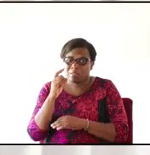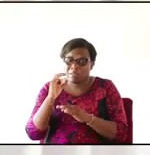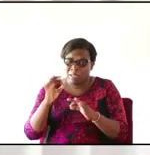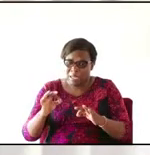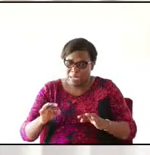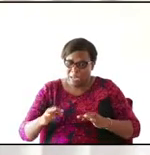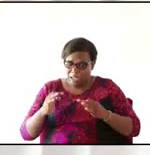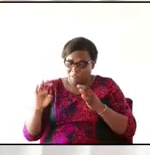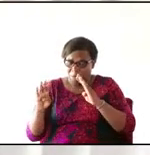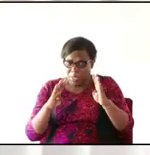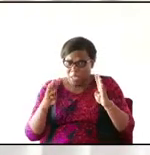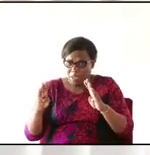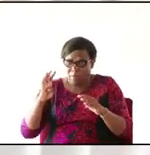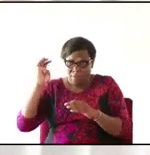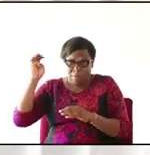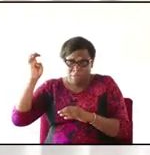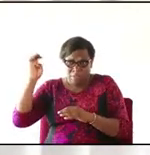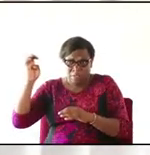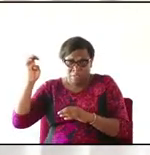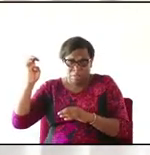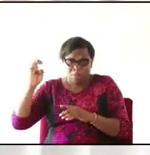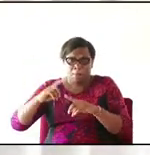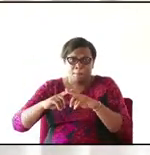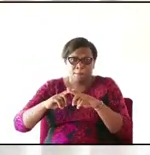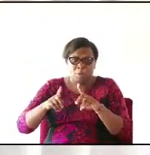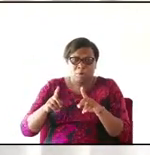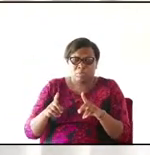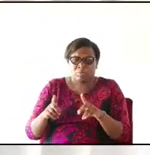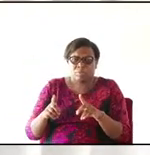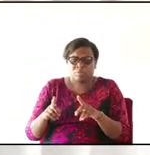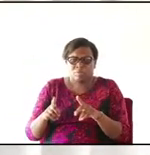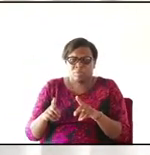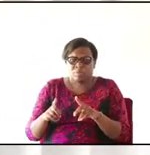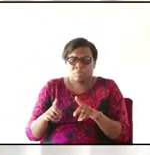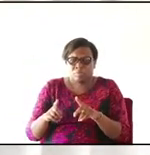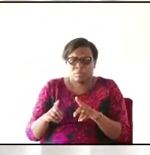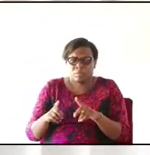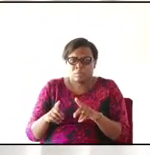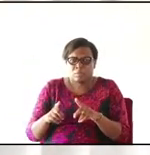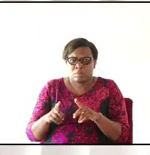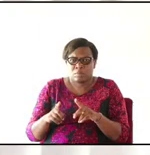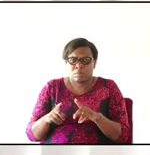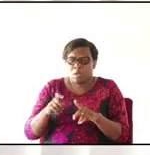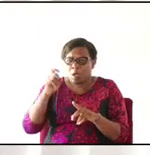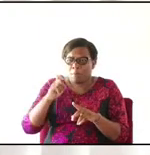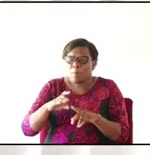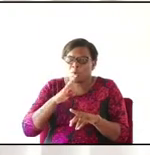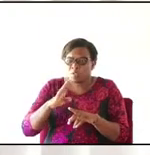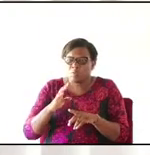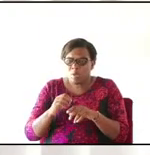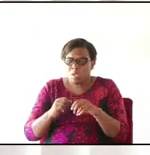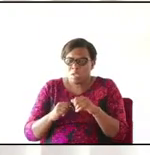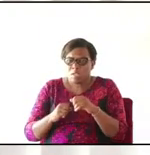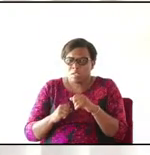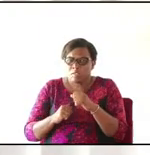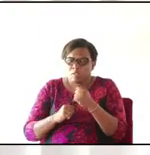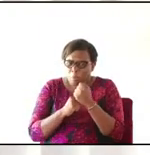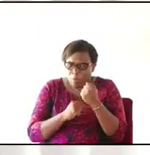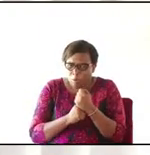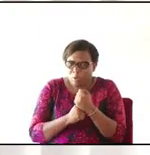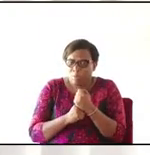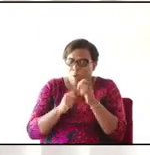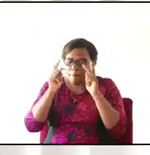but lifestyle evangelism is ineffective if there is no personal